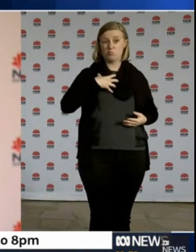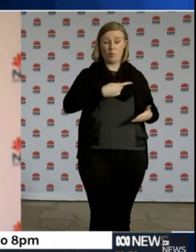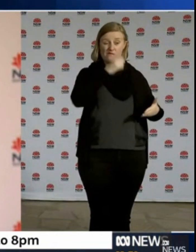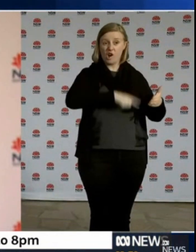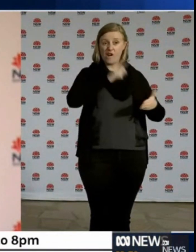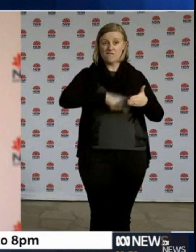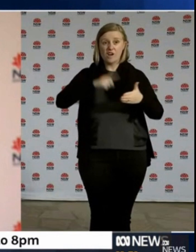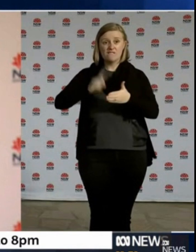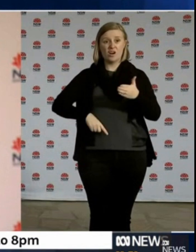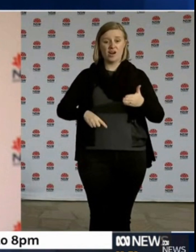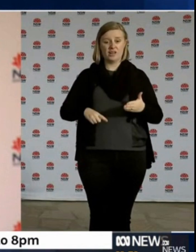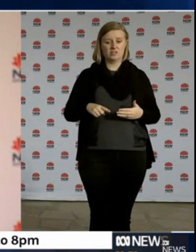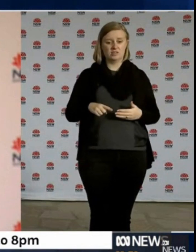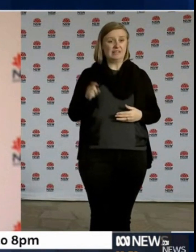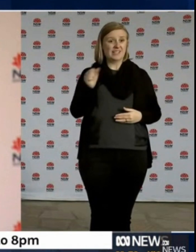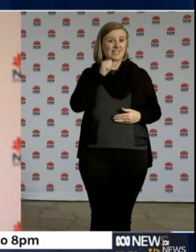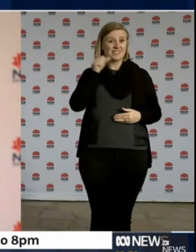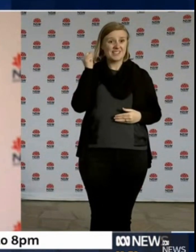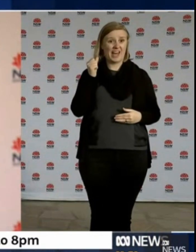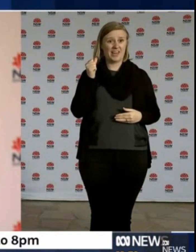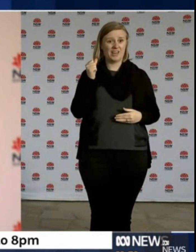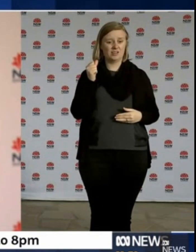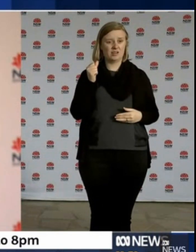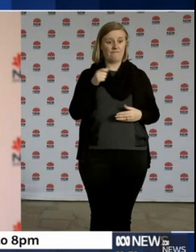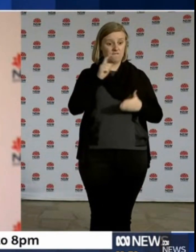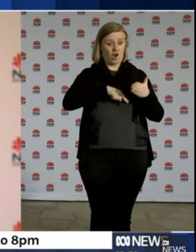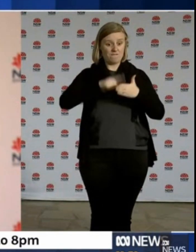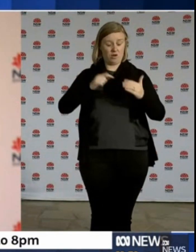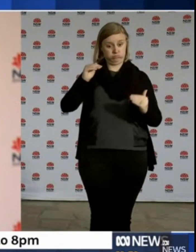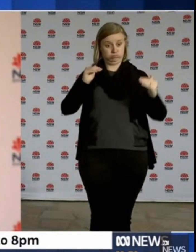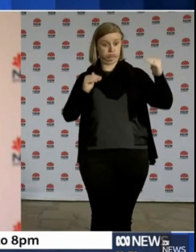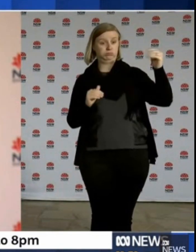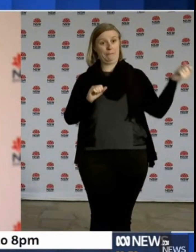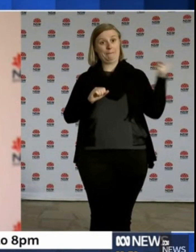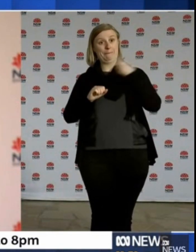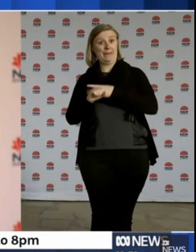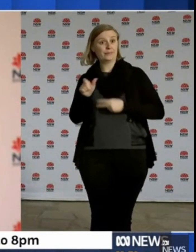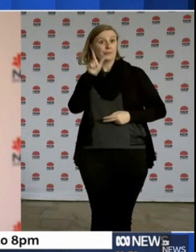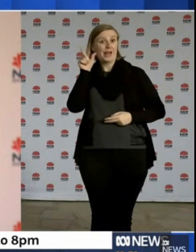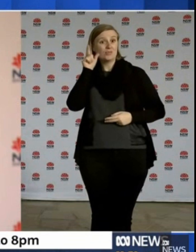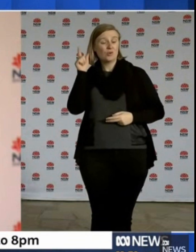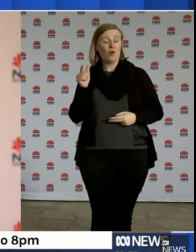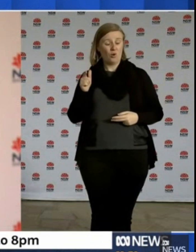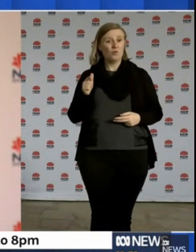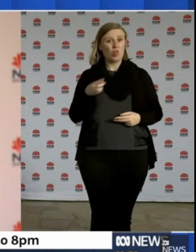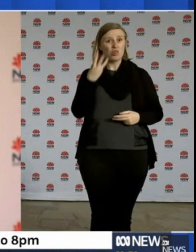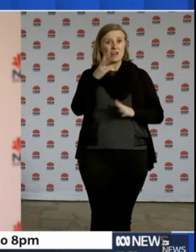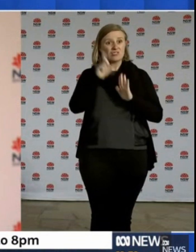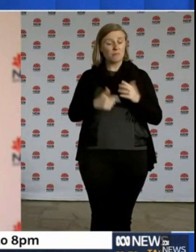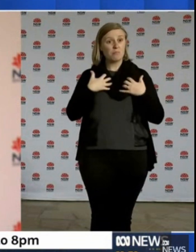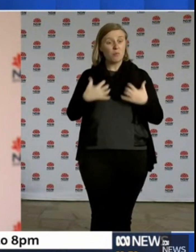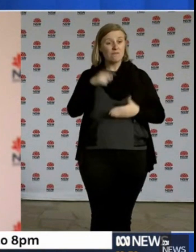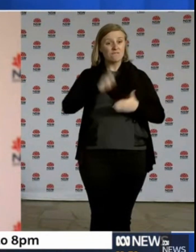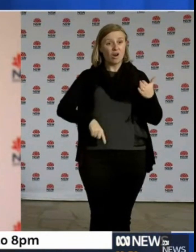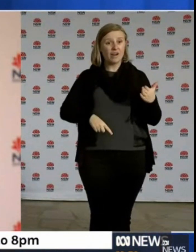amount of fines that we've given from the day before, and obviously we'll continue to treble down on that. So we want people to listen to the health